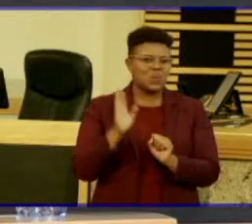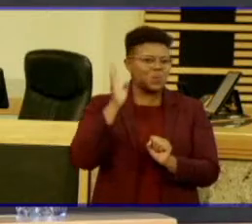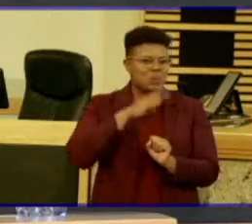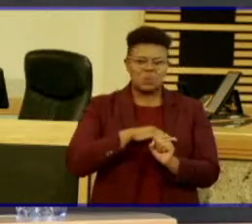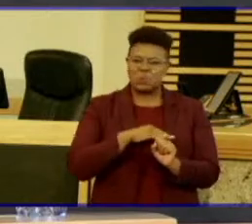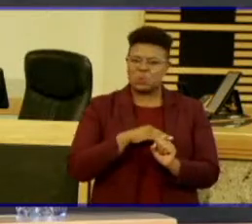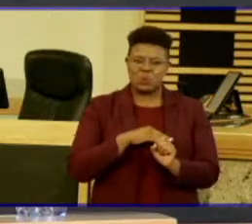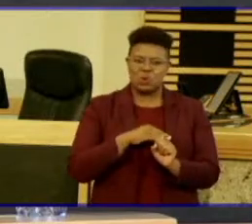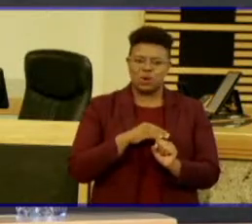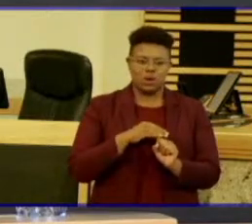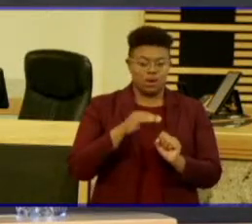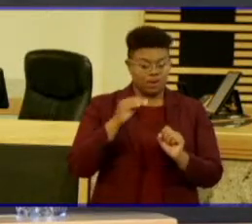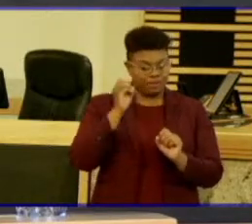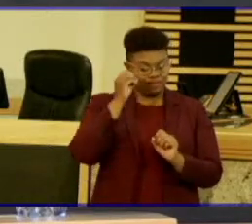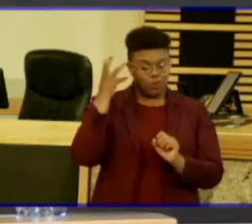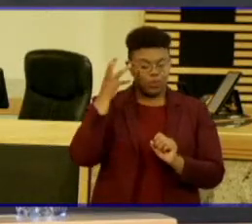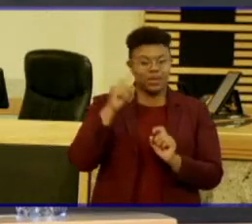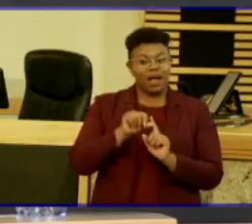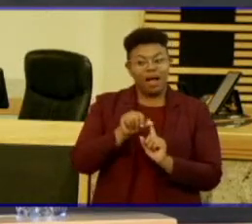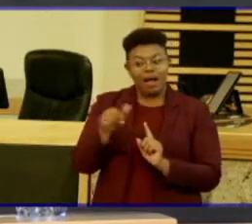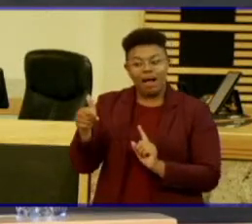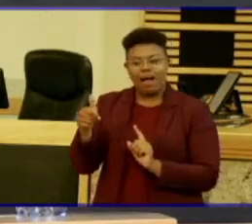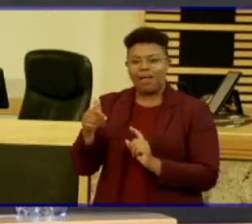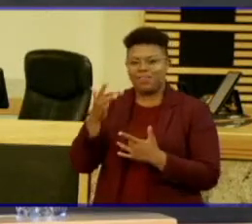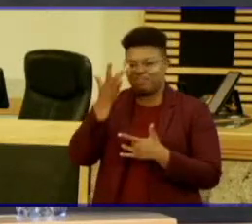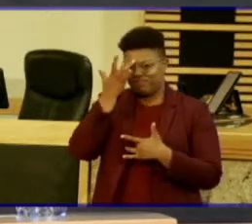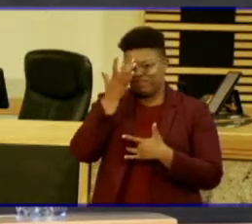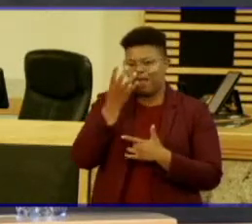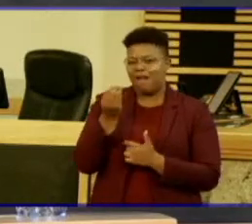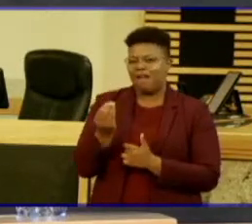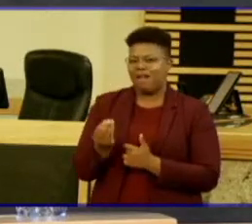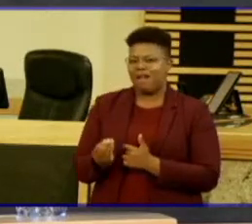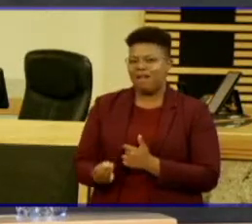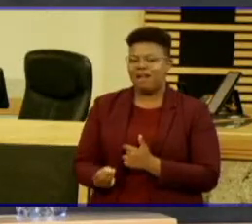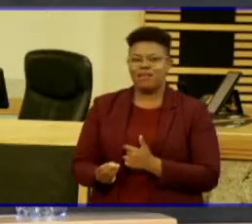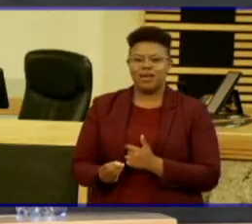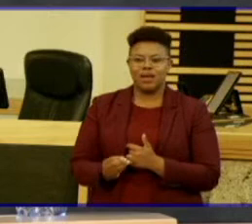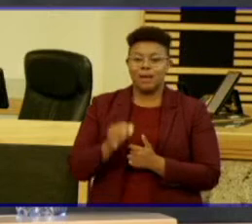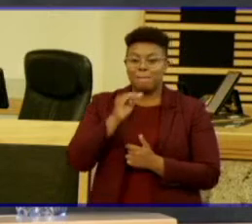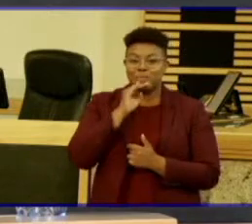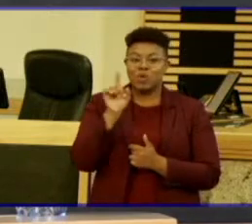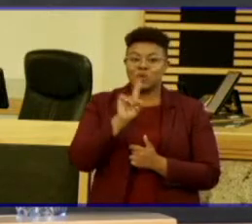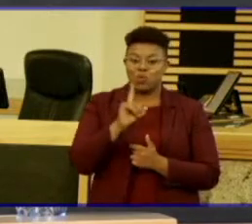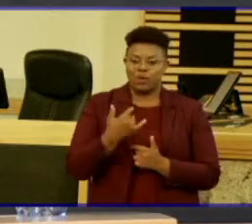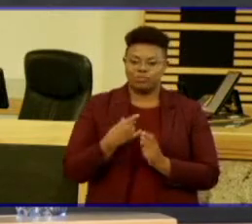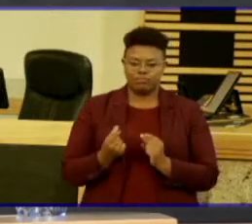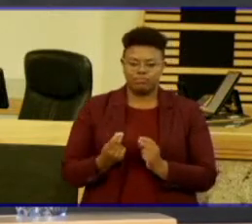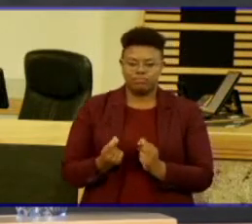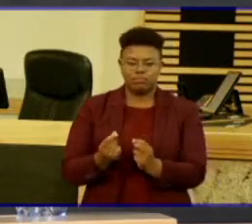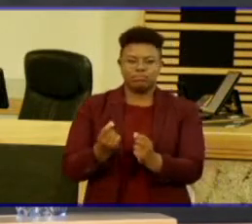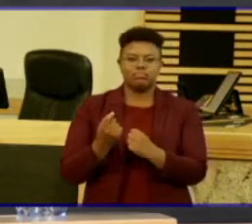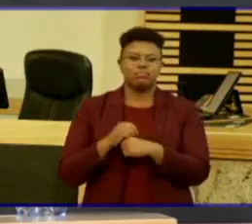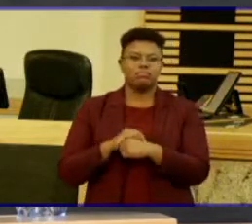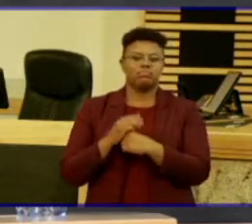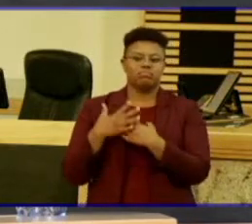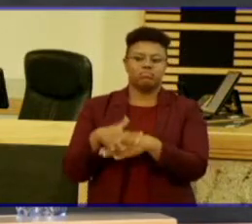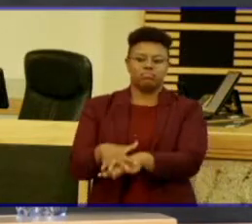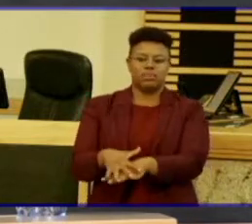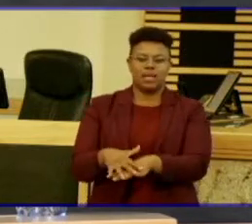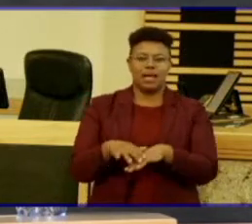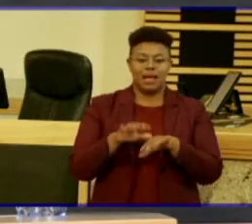lost focus on the other communicable and non-communicable diseases. In this regard, we are accelerating the implementation of